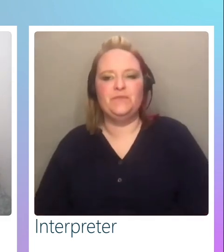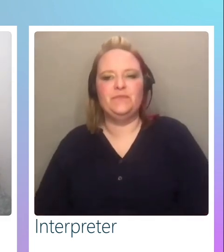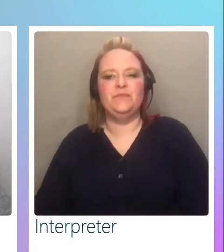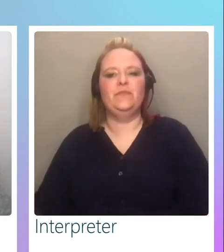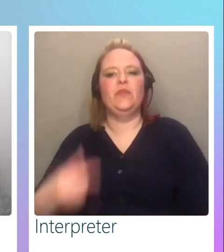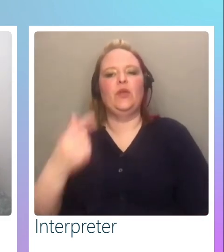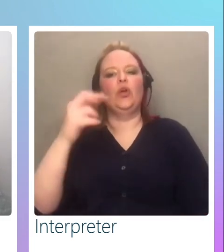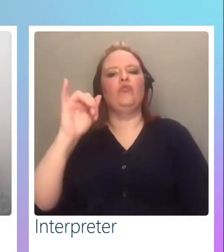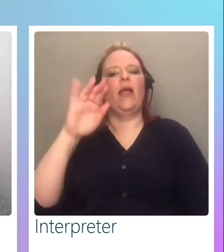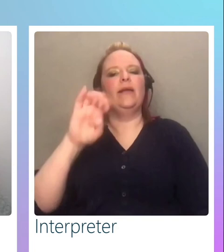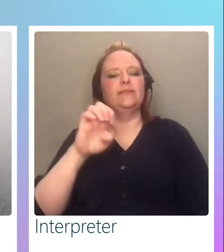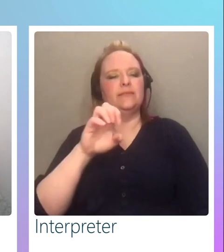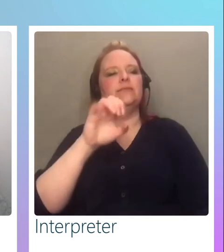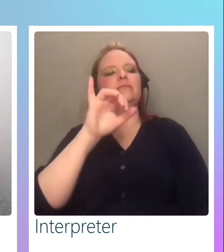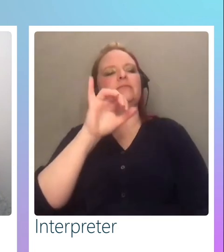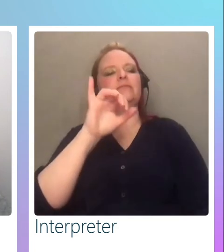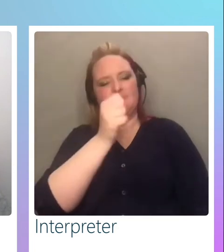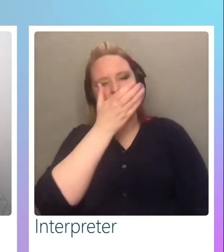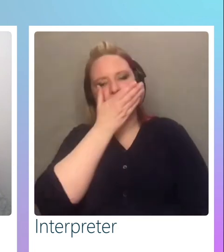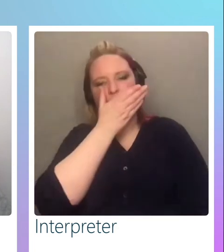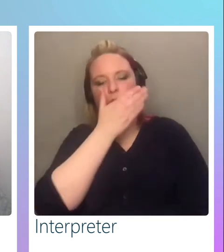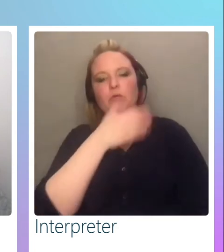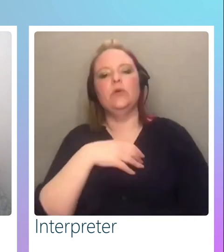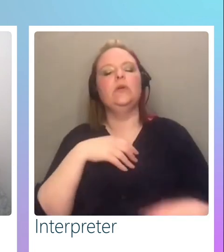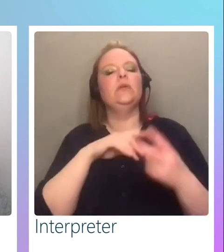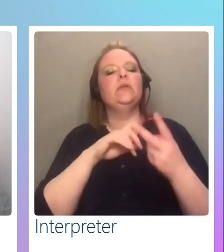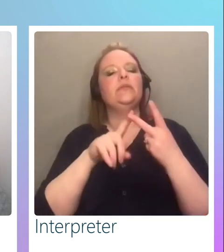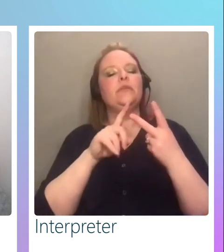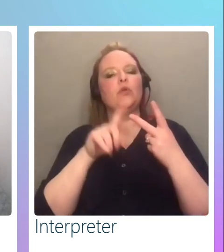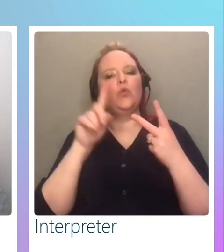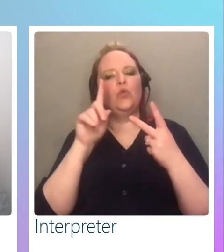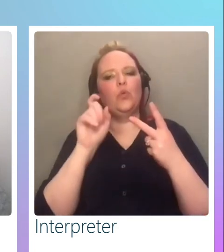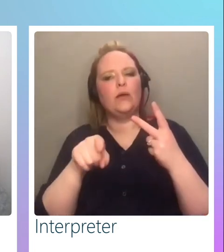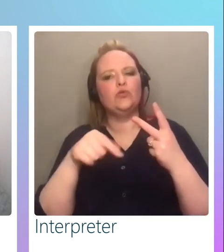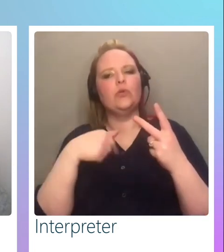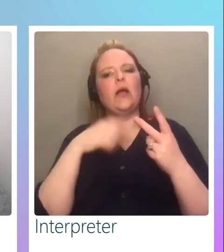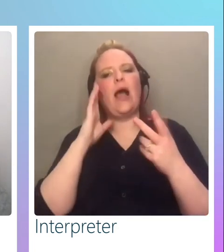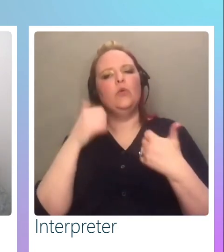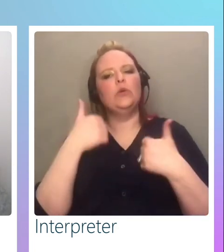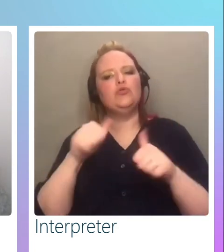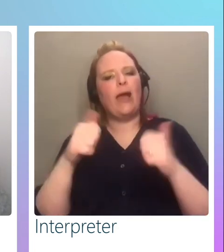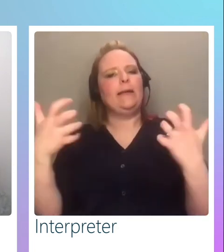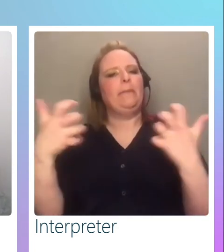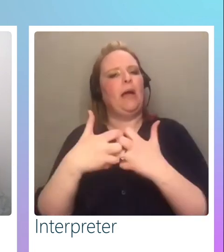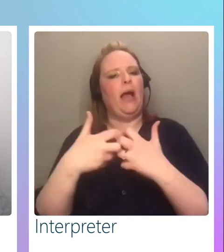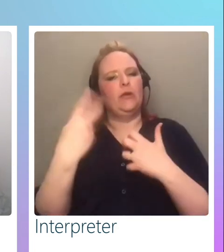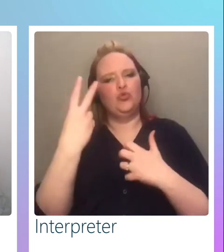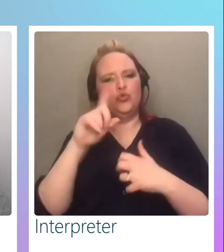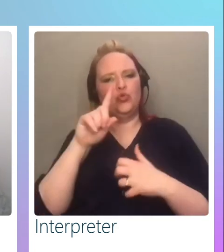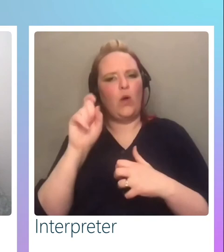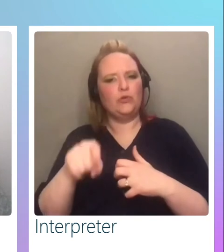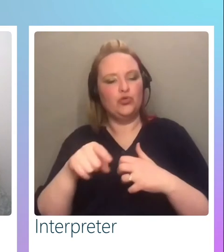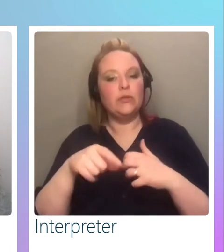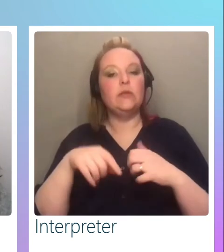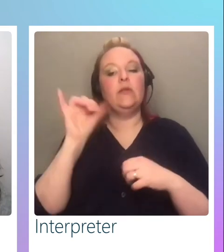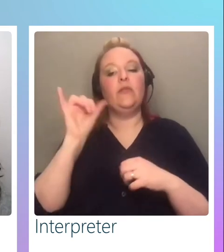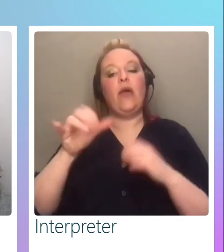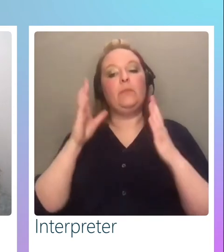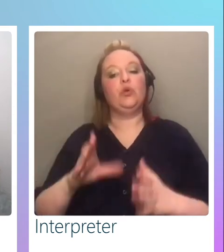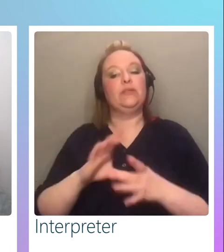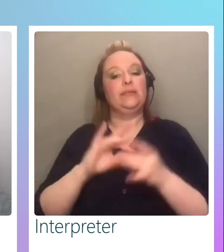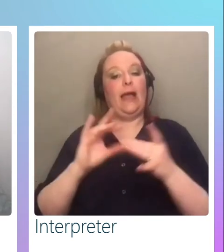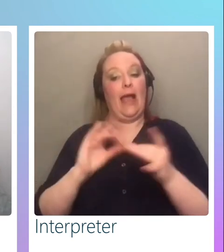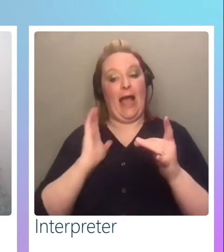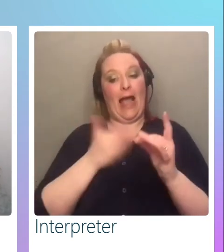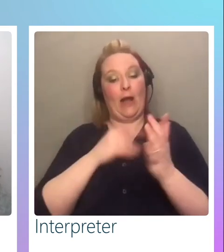Super, thank you. Okay, here is a question. I'm going to attempt to combine two. So this person says, our